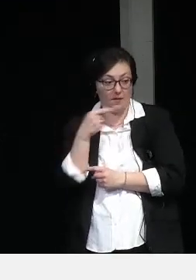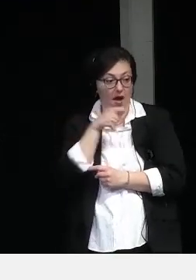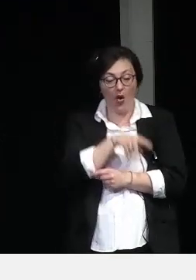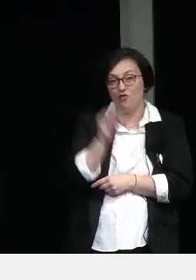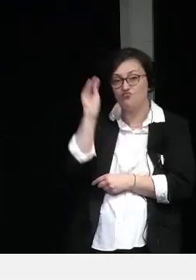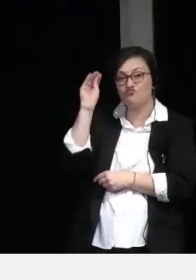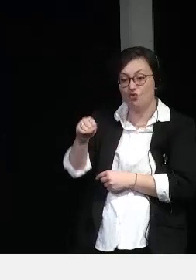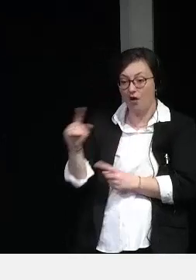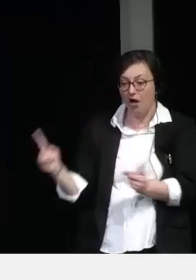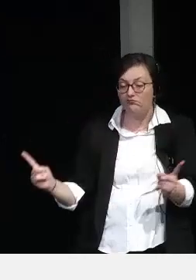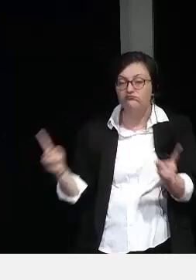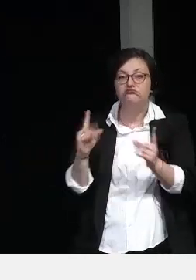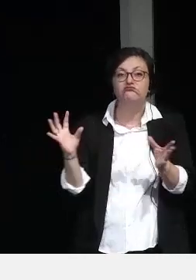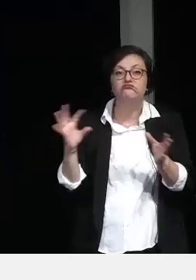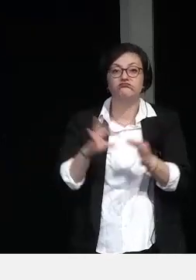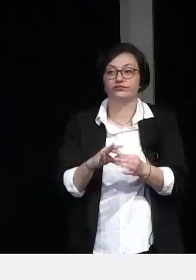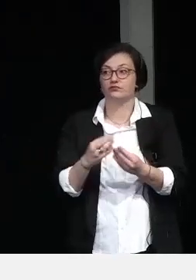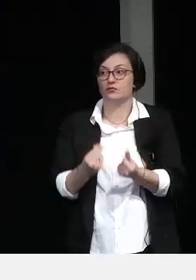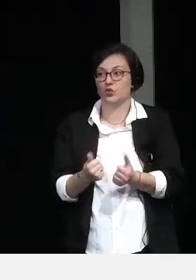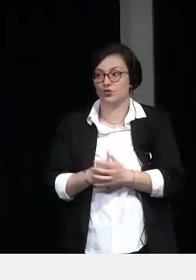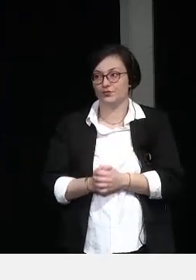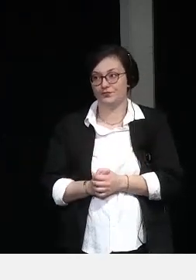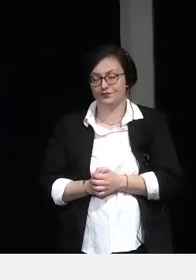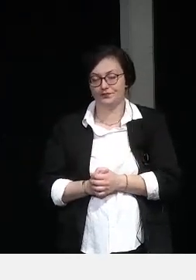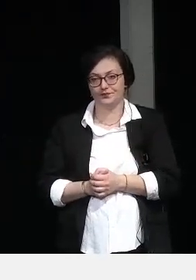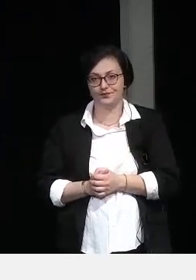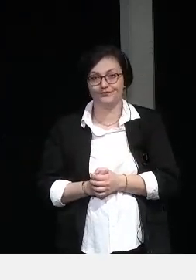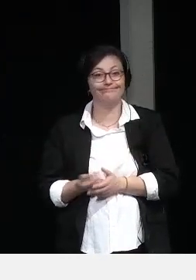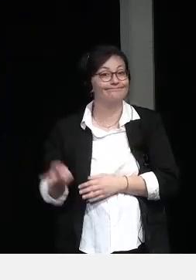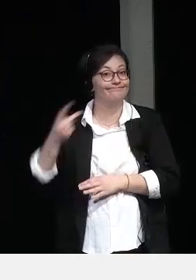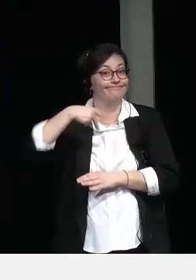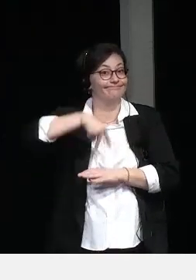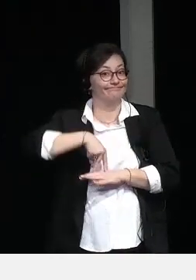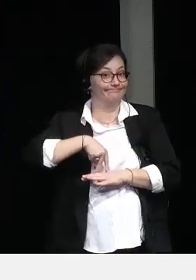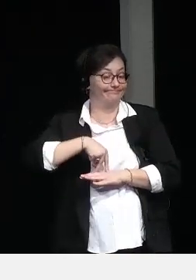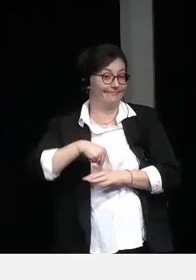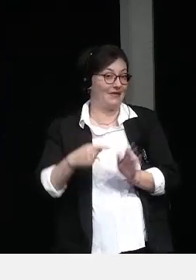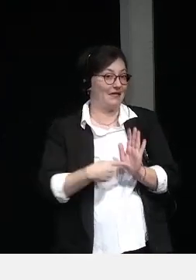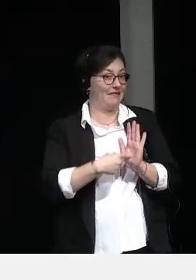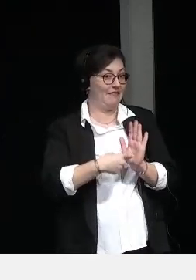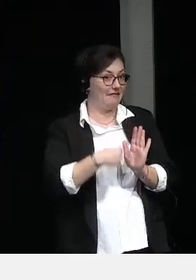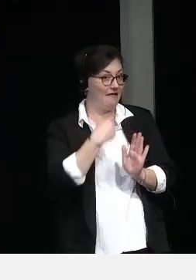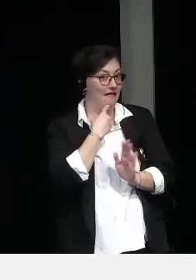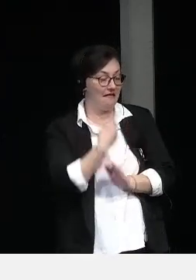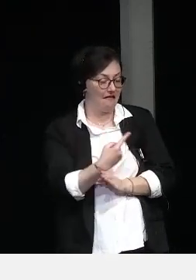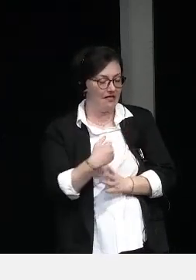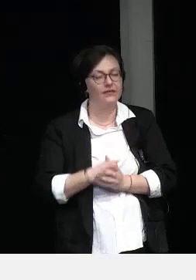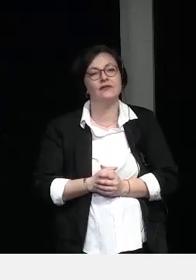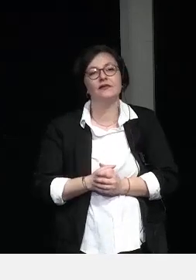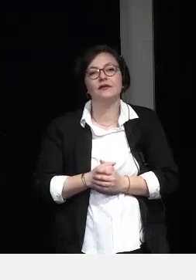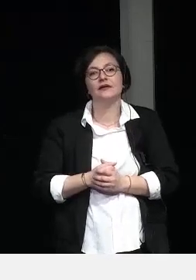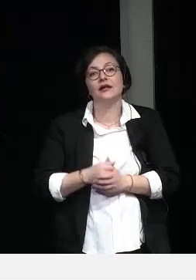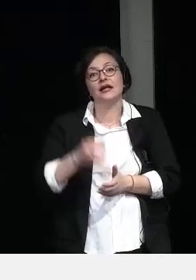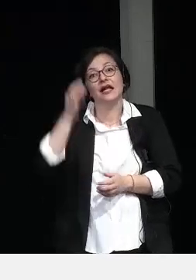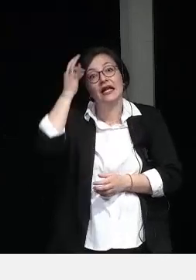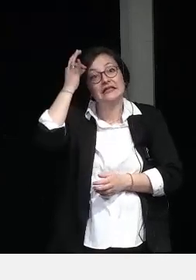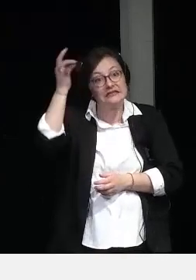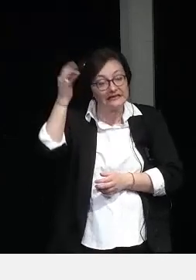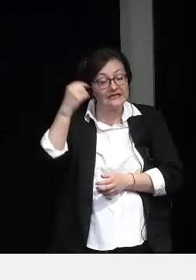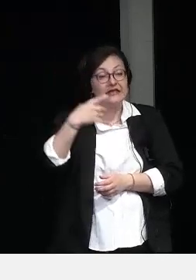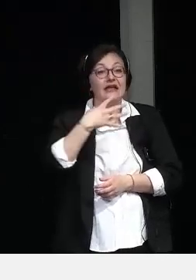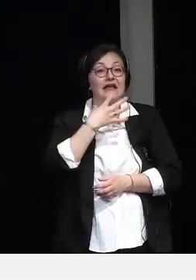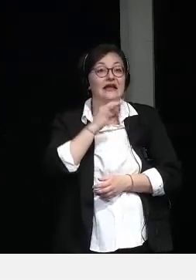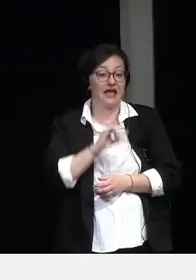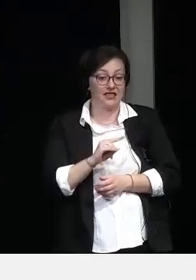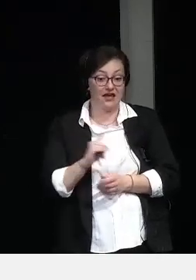Well, I'm very lucky because it's not me. I mean, I am the